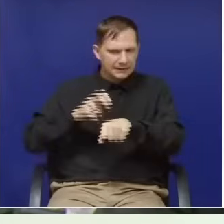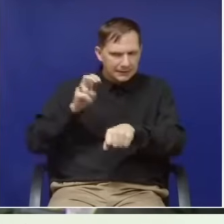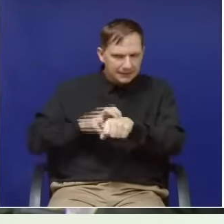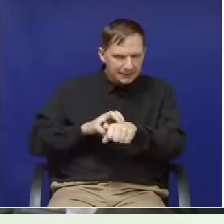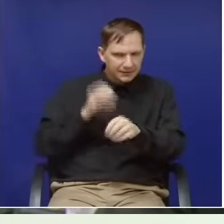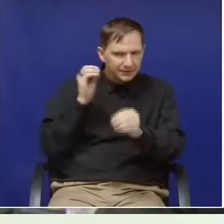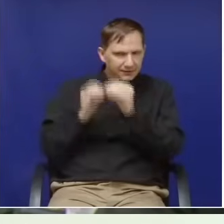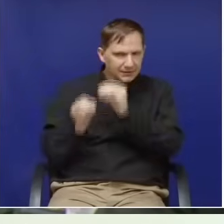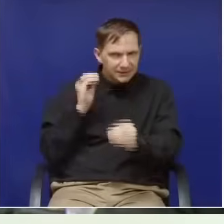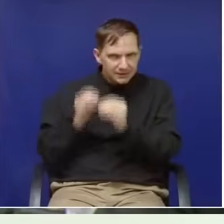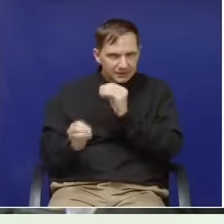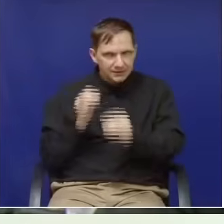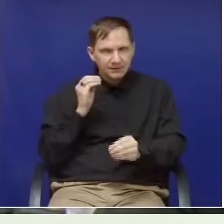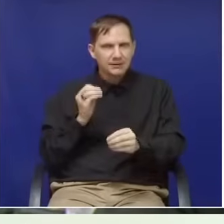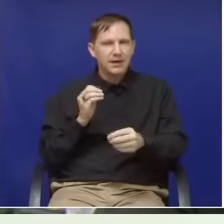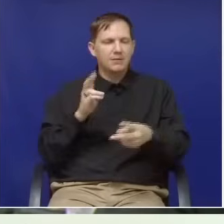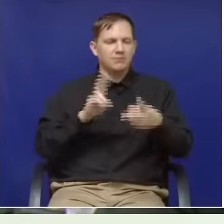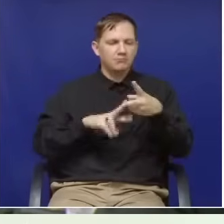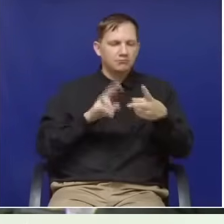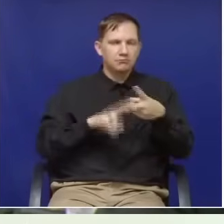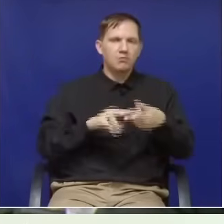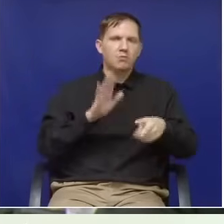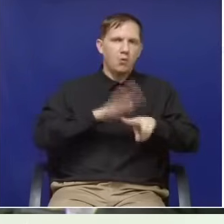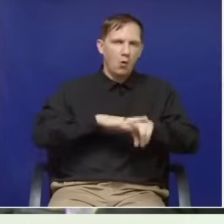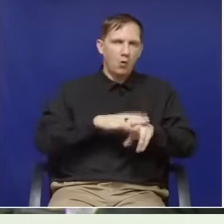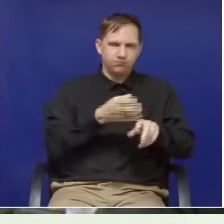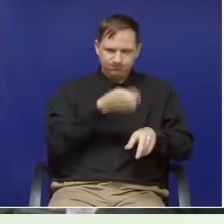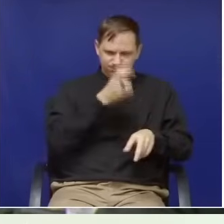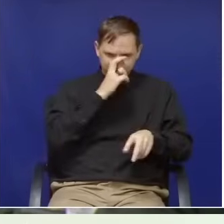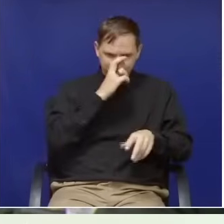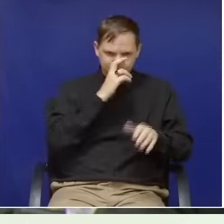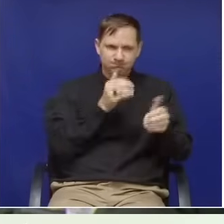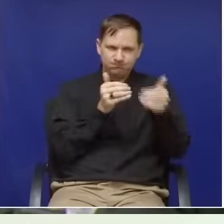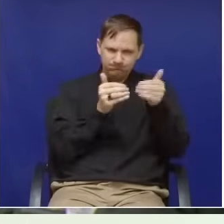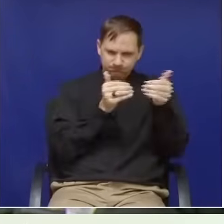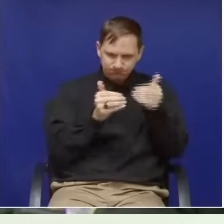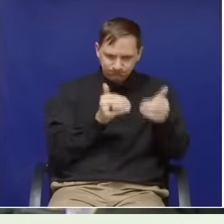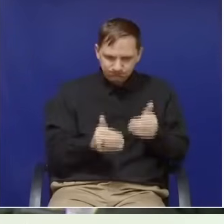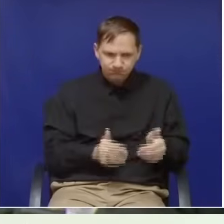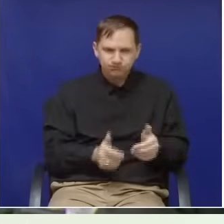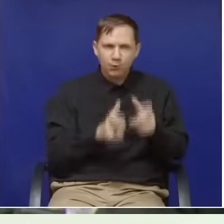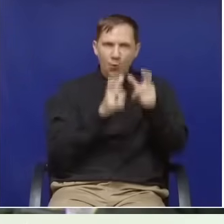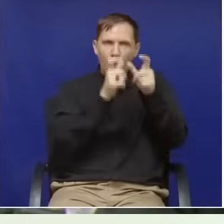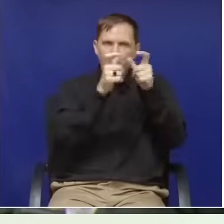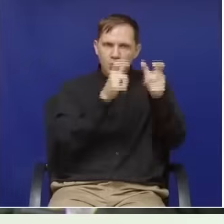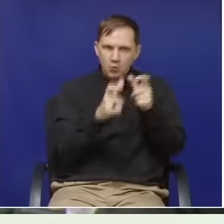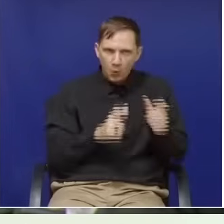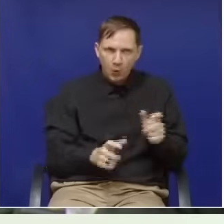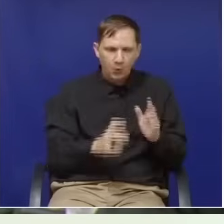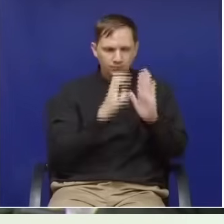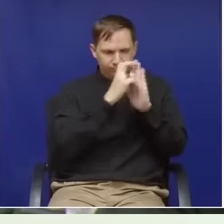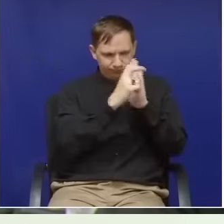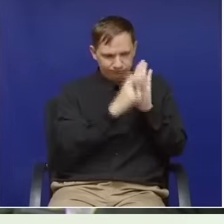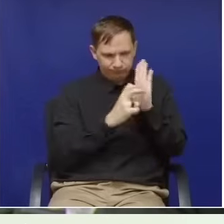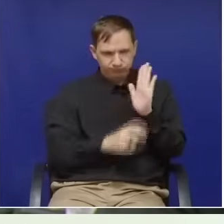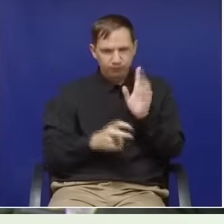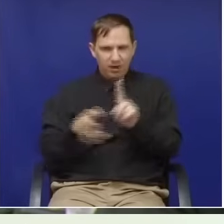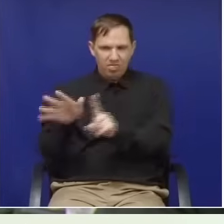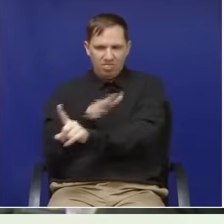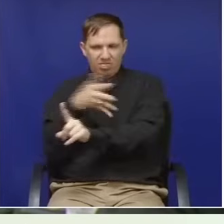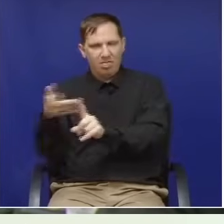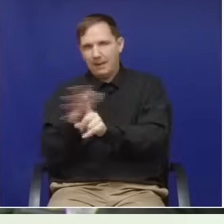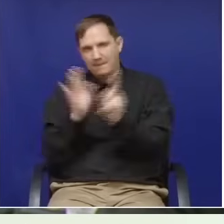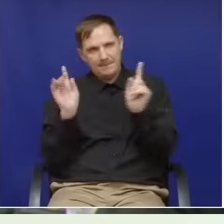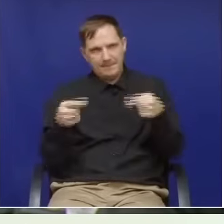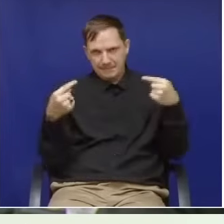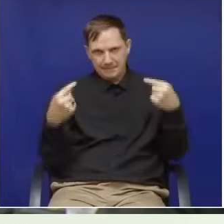to strengthen controls to ensure procurement processes are safeguarded against manipulation. Thank you,